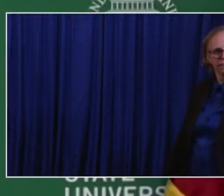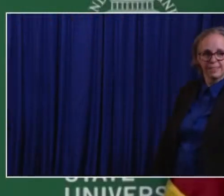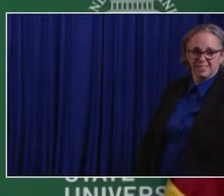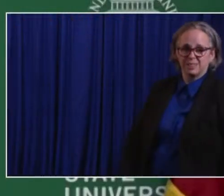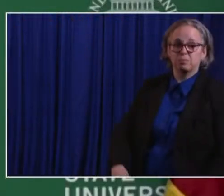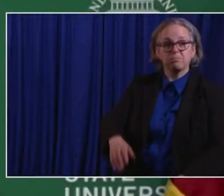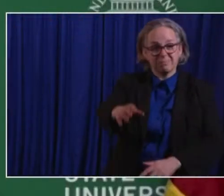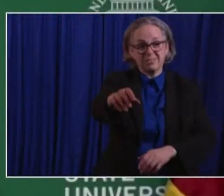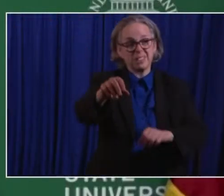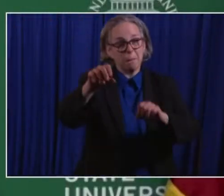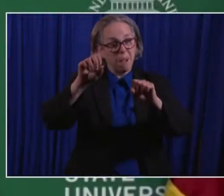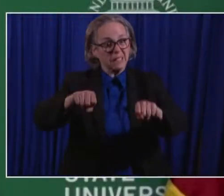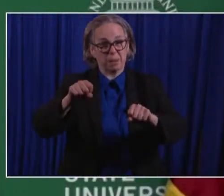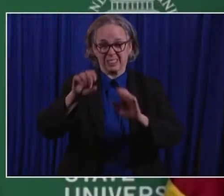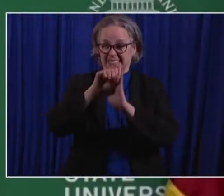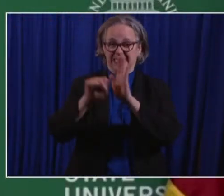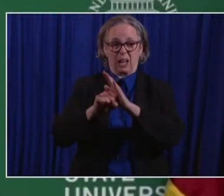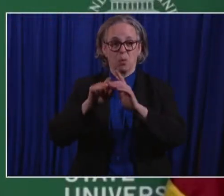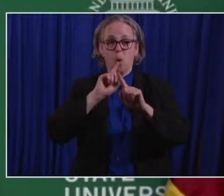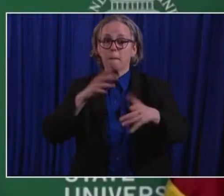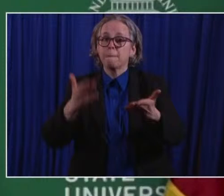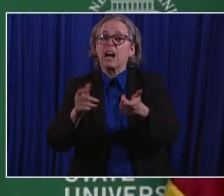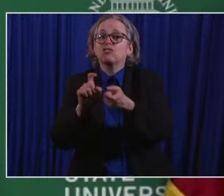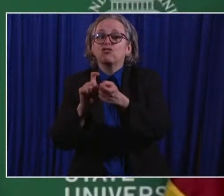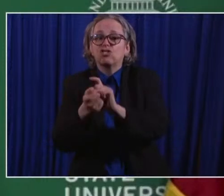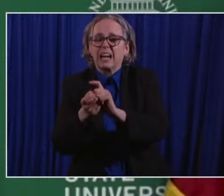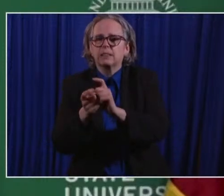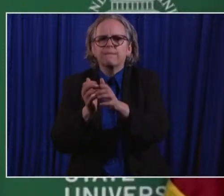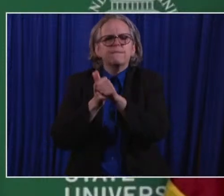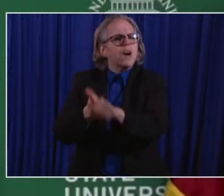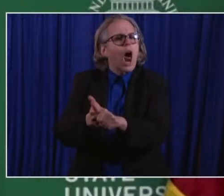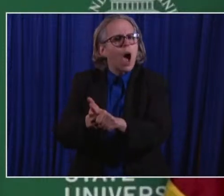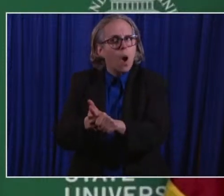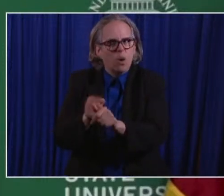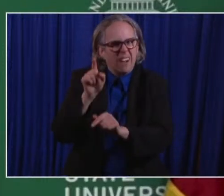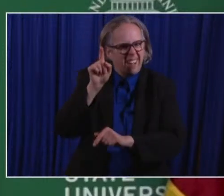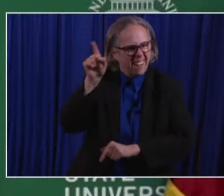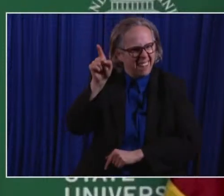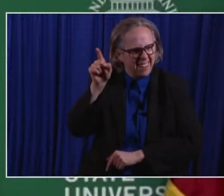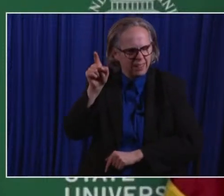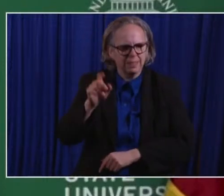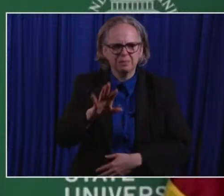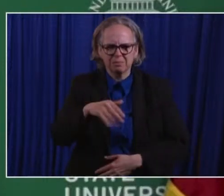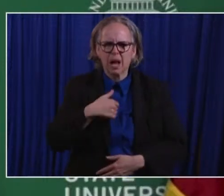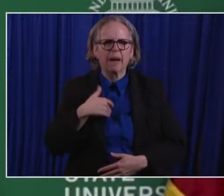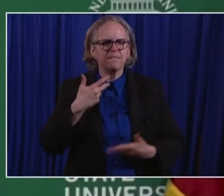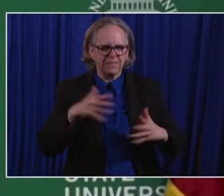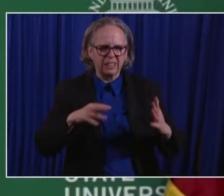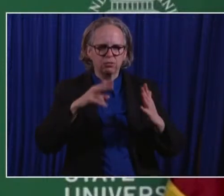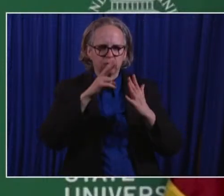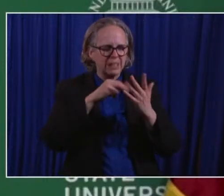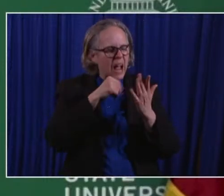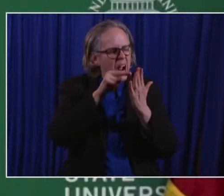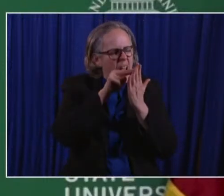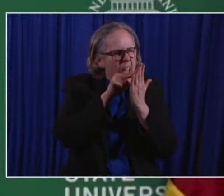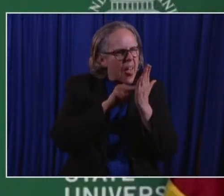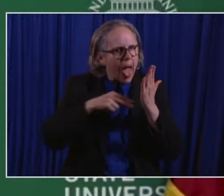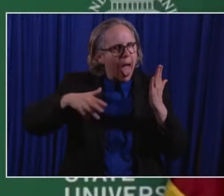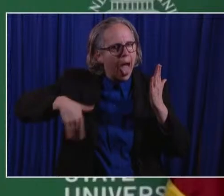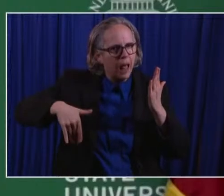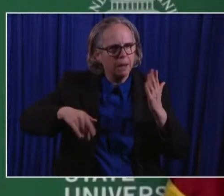I read it fast. I didn't see a major change. But certainly we have facts that are changing. We're having people vaccinated.